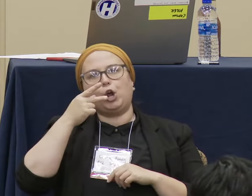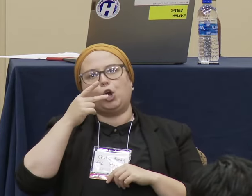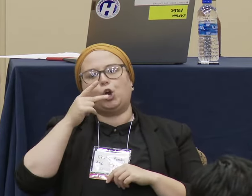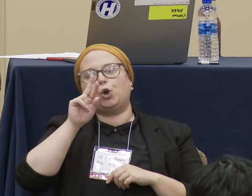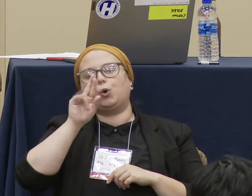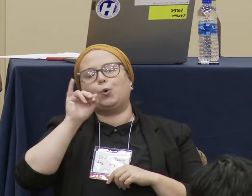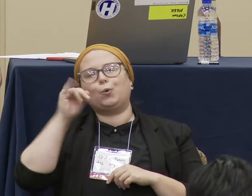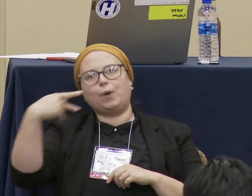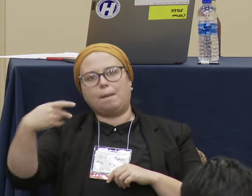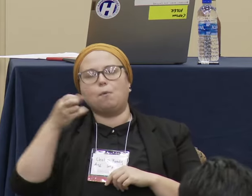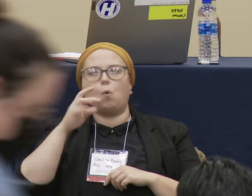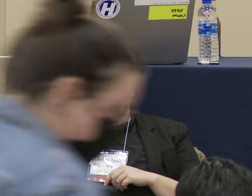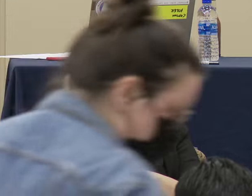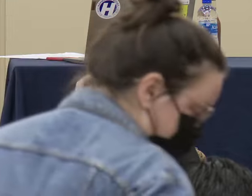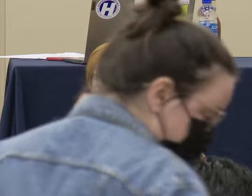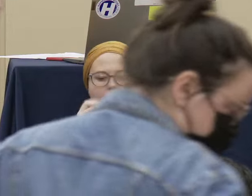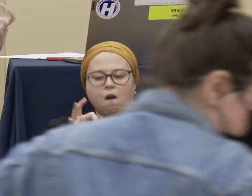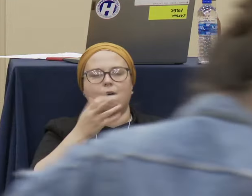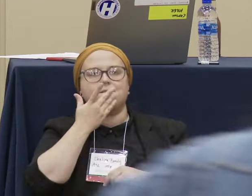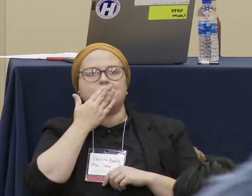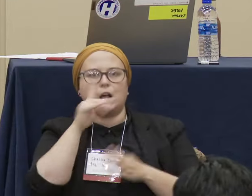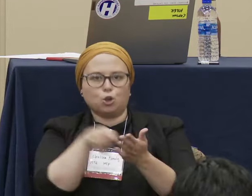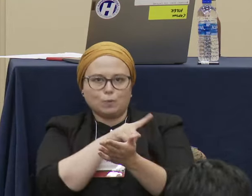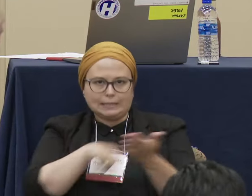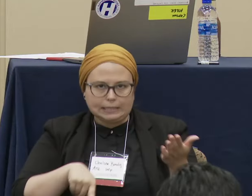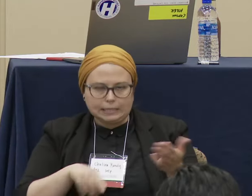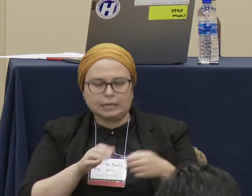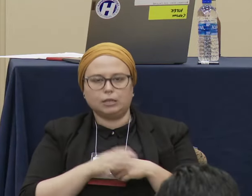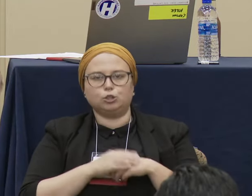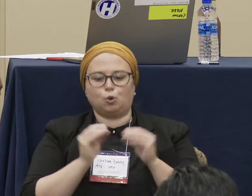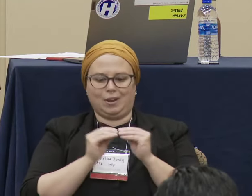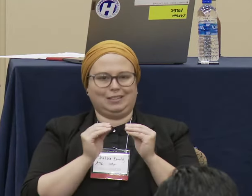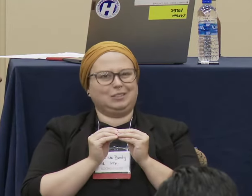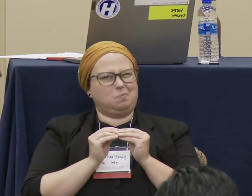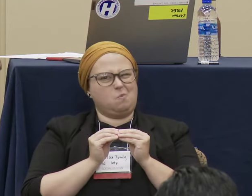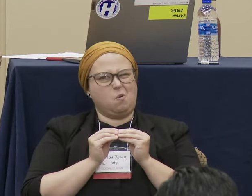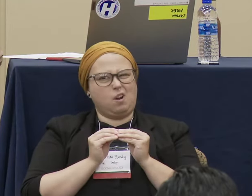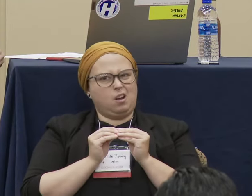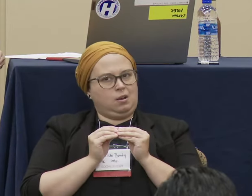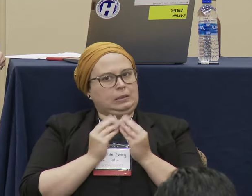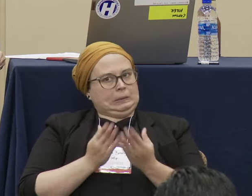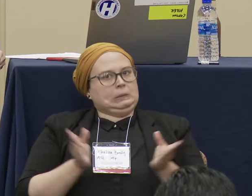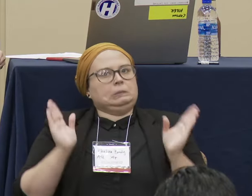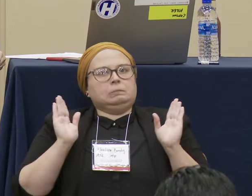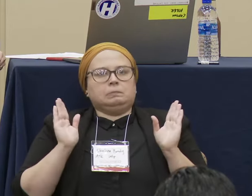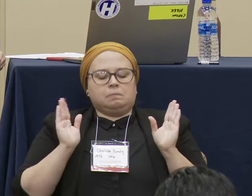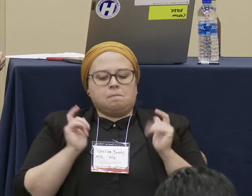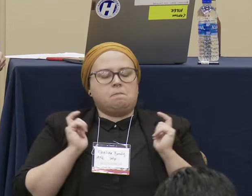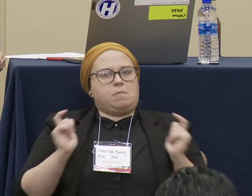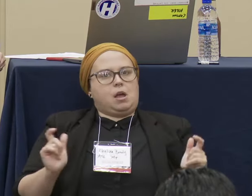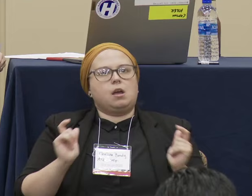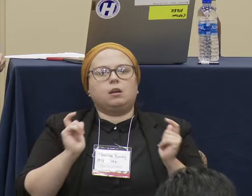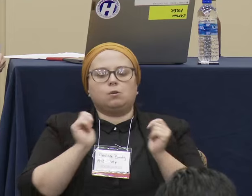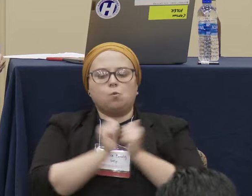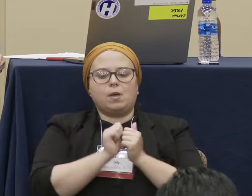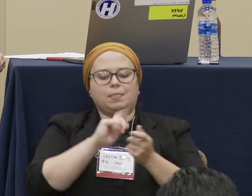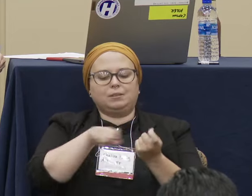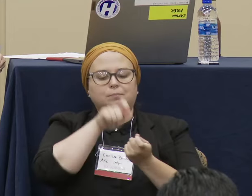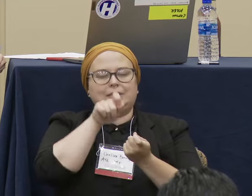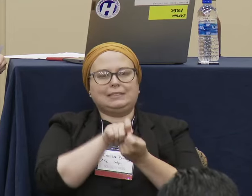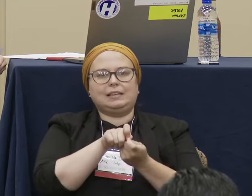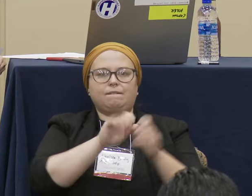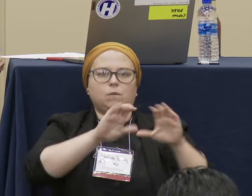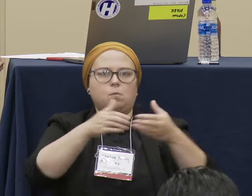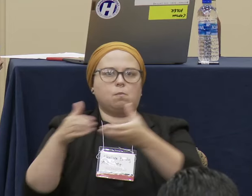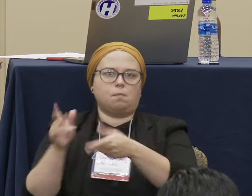color critique. It's bigger, of course, than particular populations, but it's definitely something that